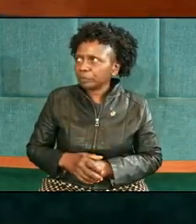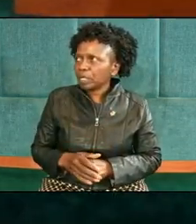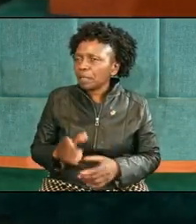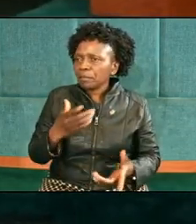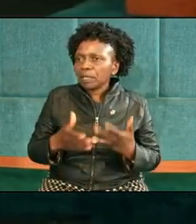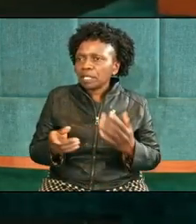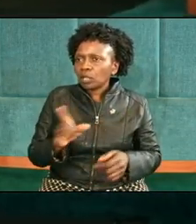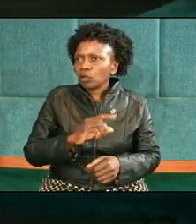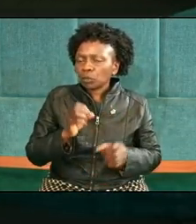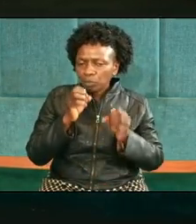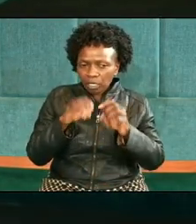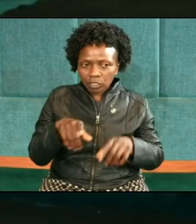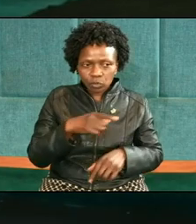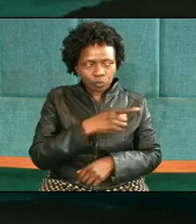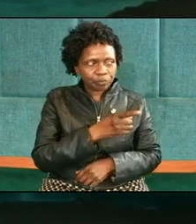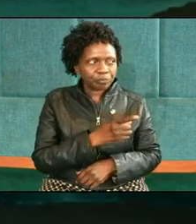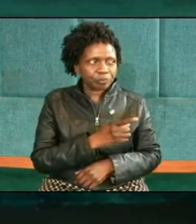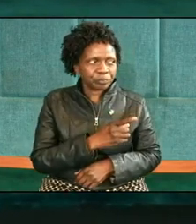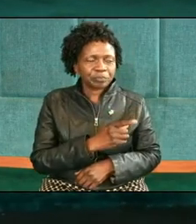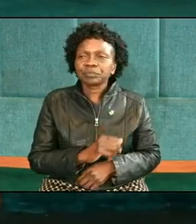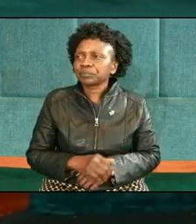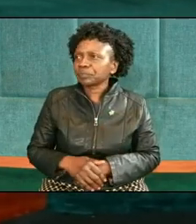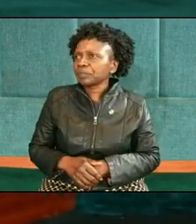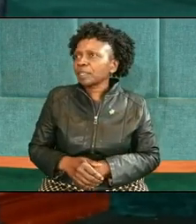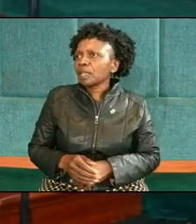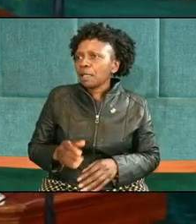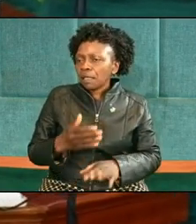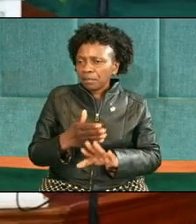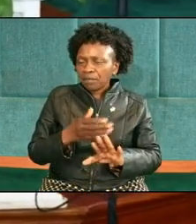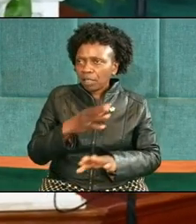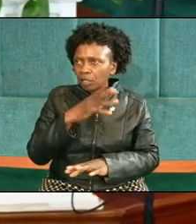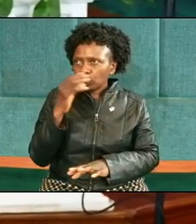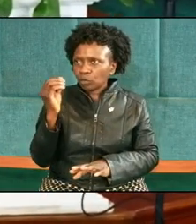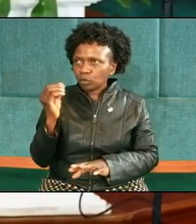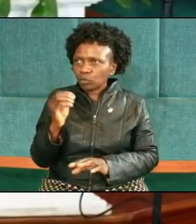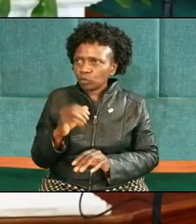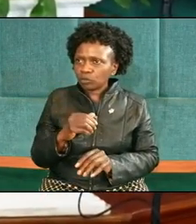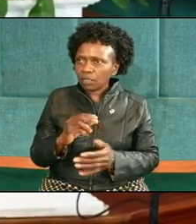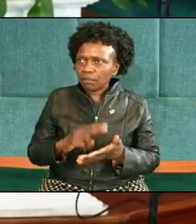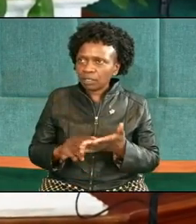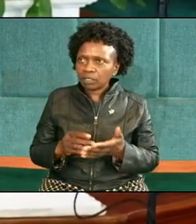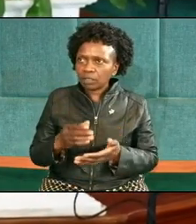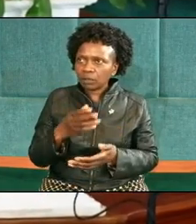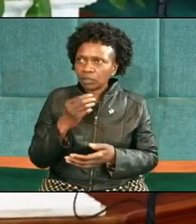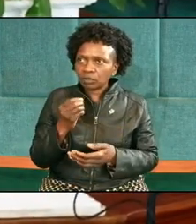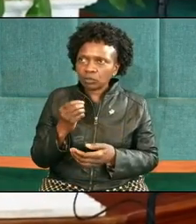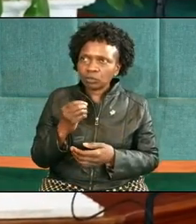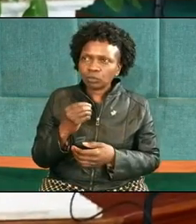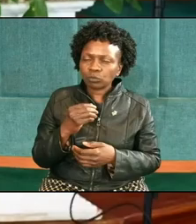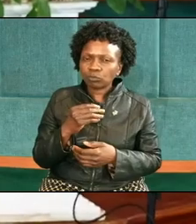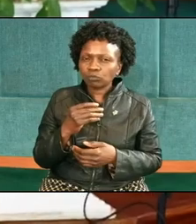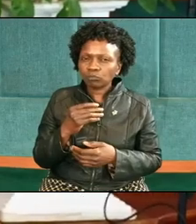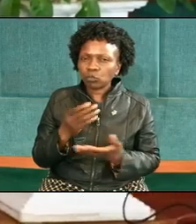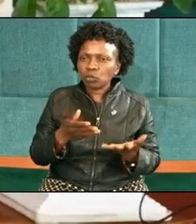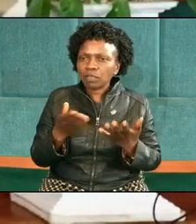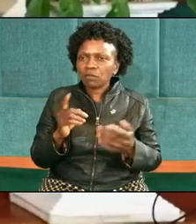the Lord bless you. Tremendous. So before I go into the word, I really want to introduce one